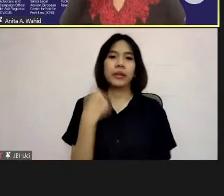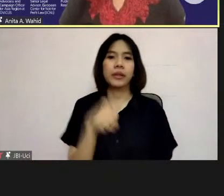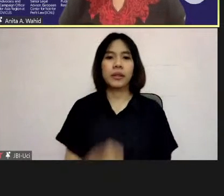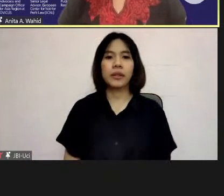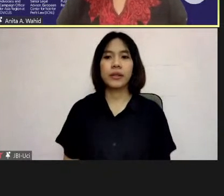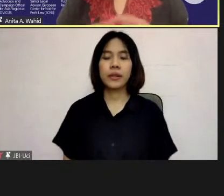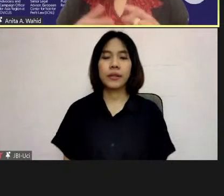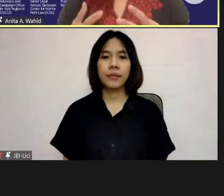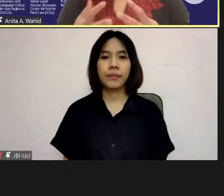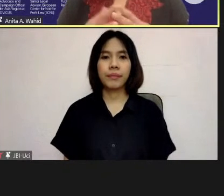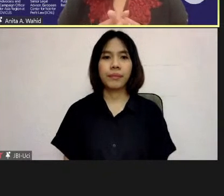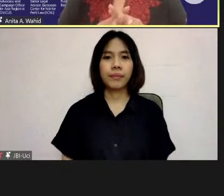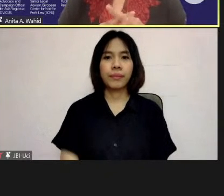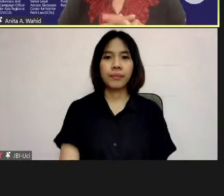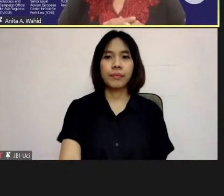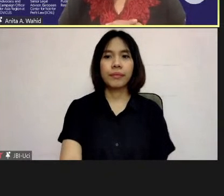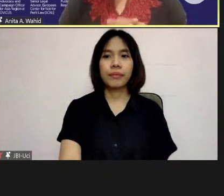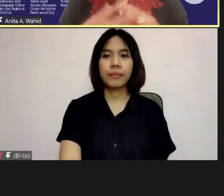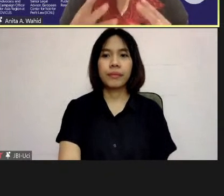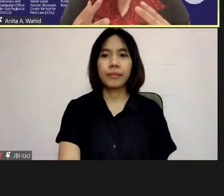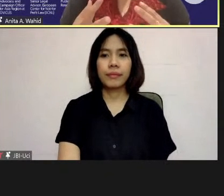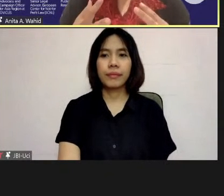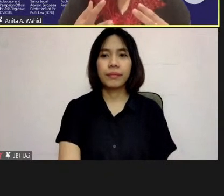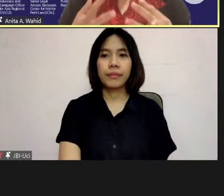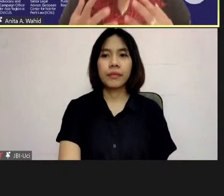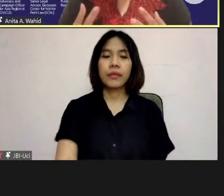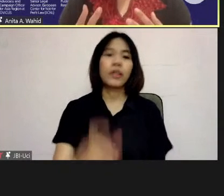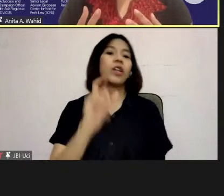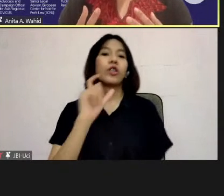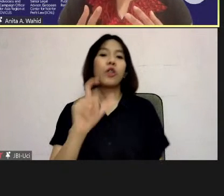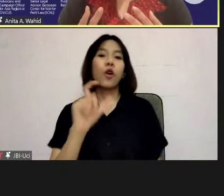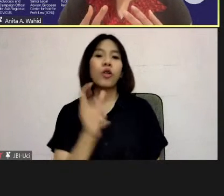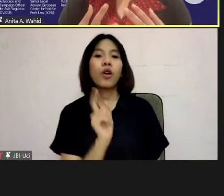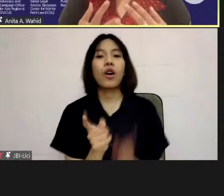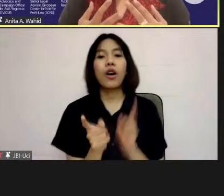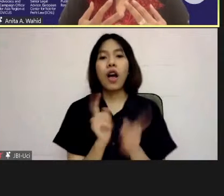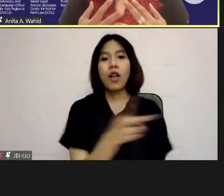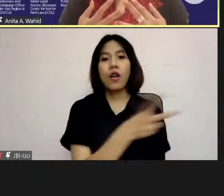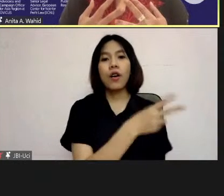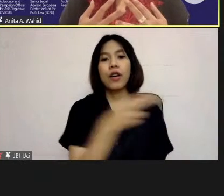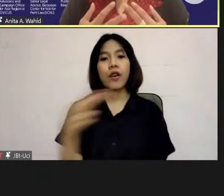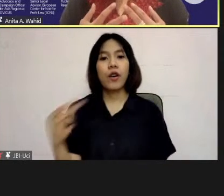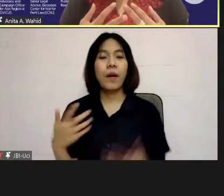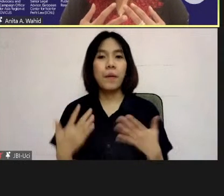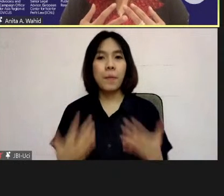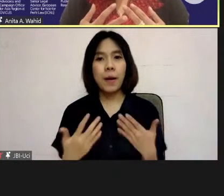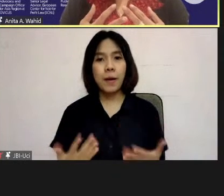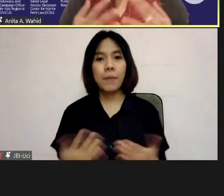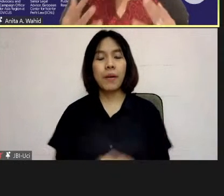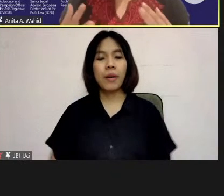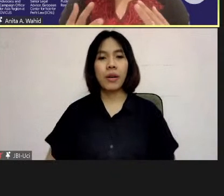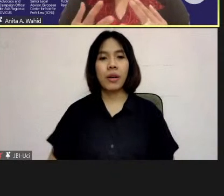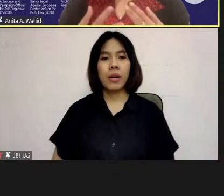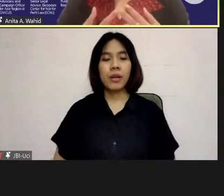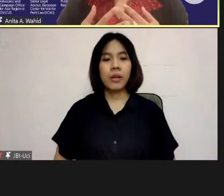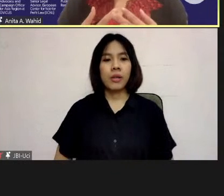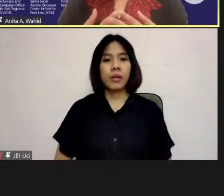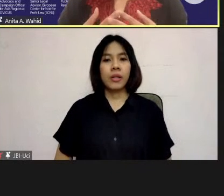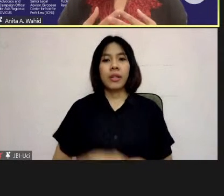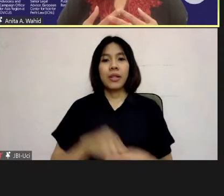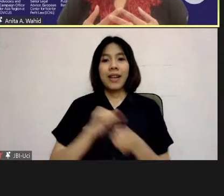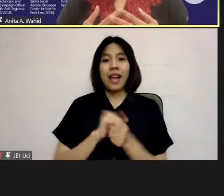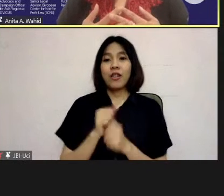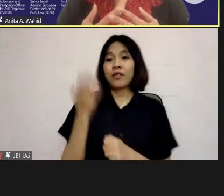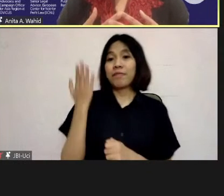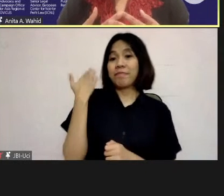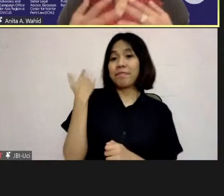binoculars and two way of thinking or two way of looking. One of the examples, if within our country, Indonesia,